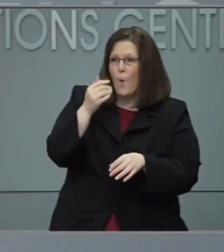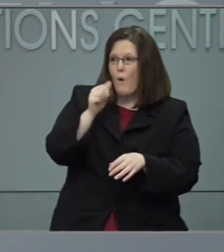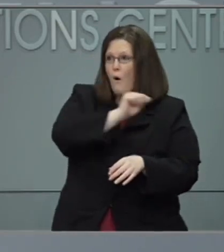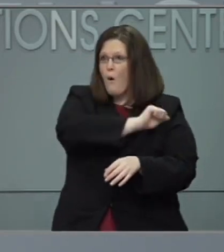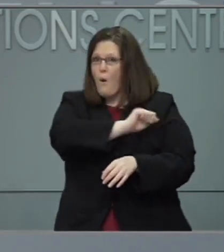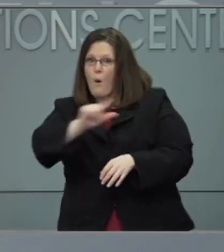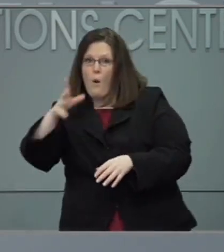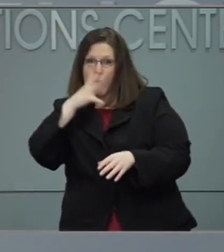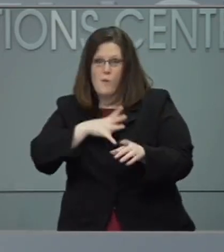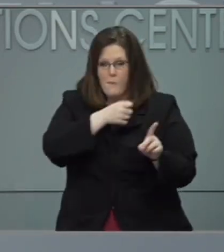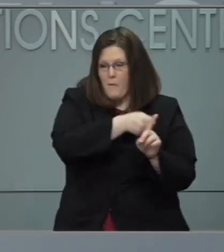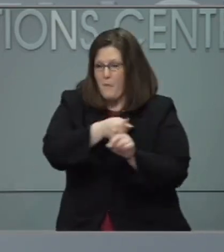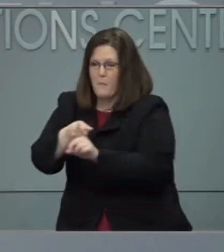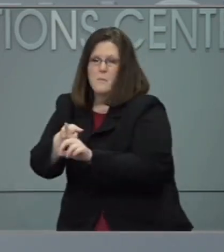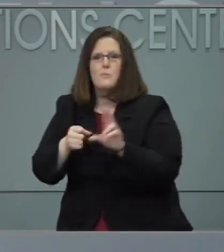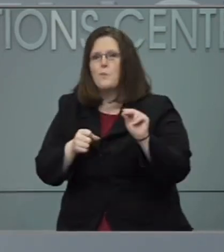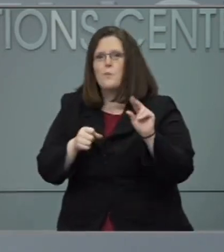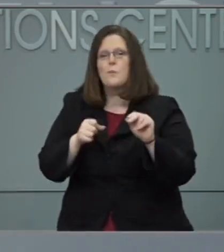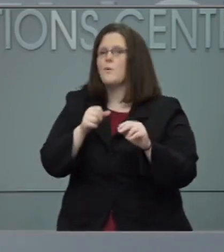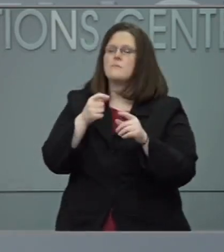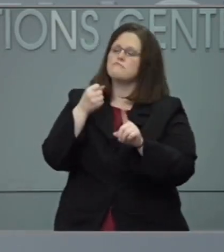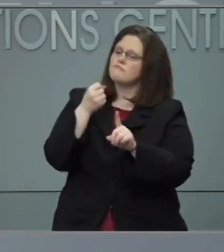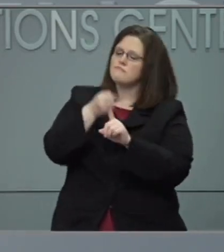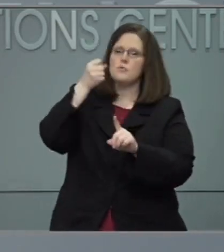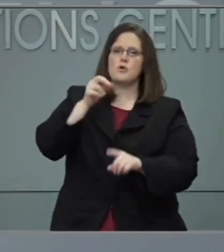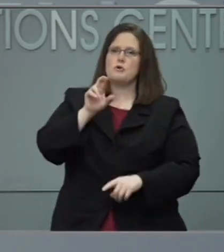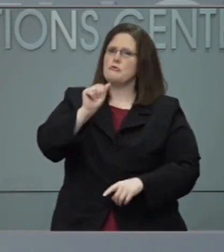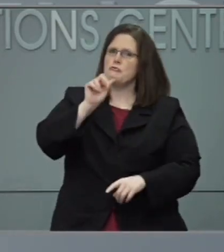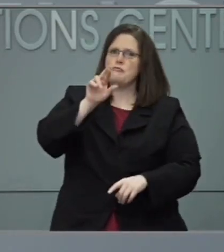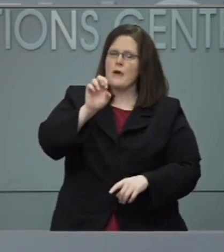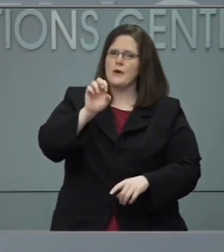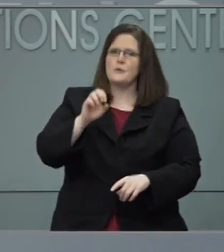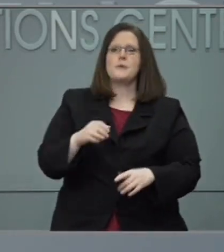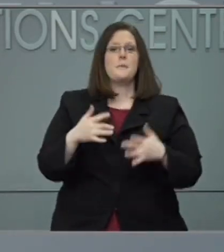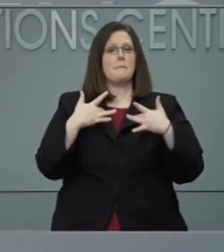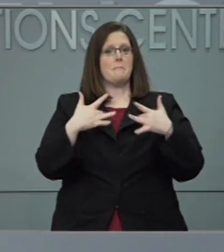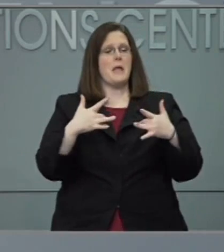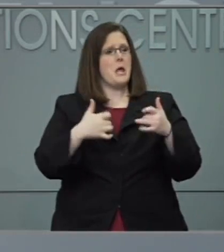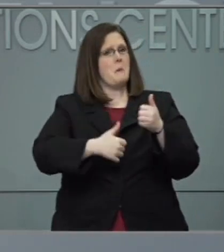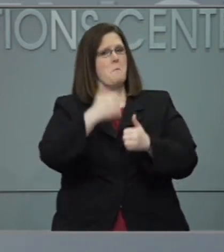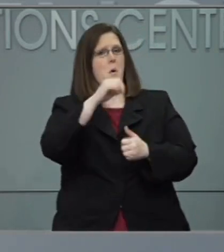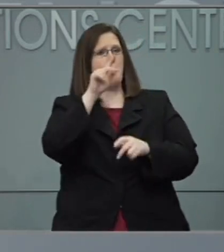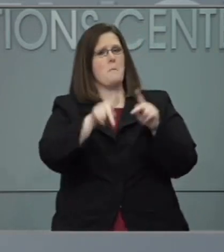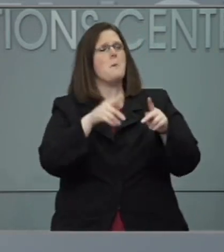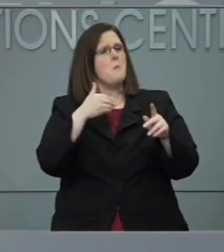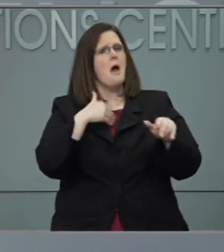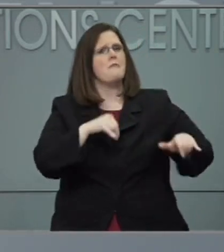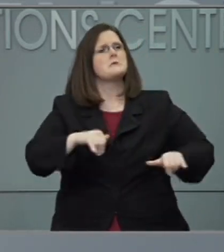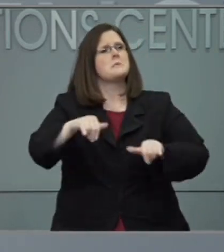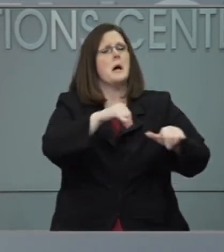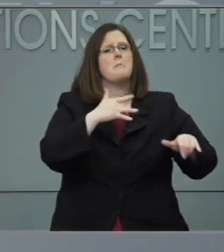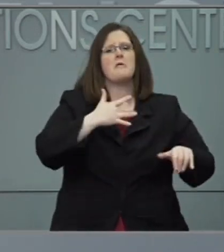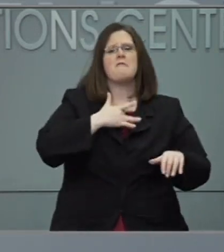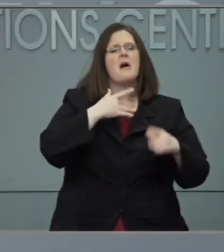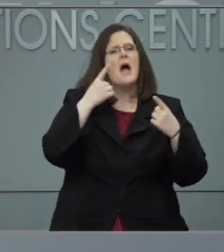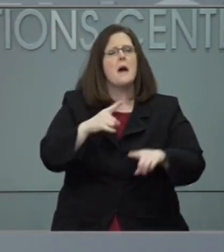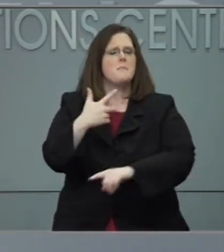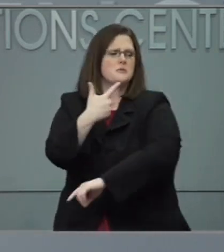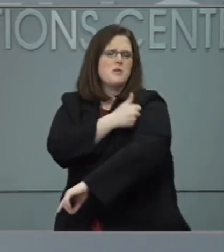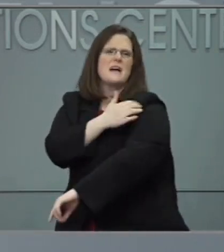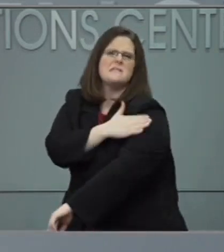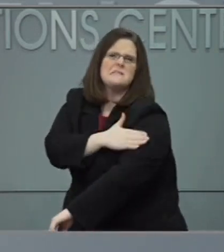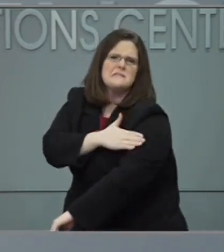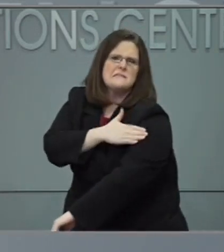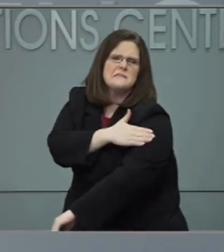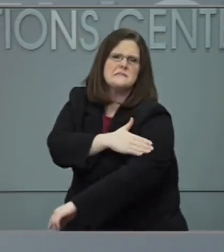Johnson & Johnson vaccine will only experience the expected temporary reactions, like soreness of an arm